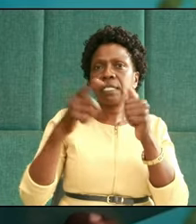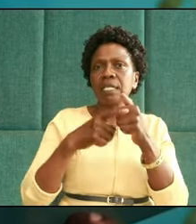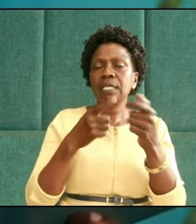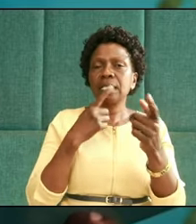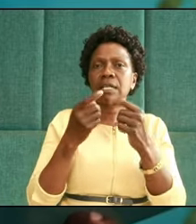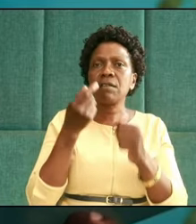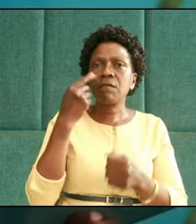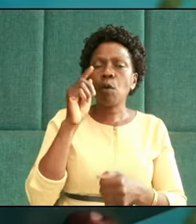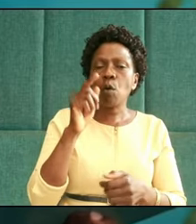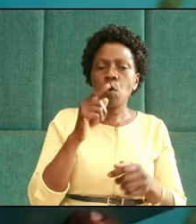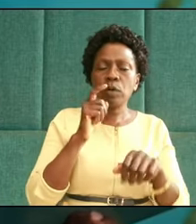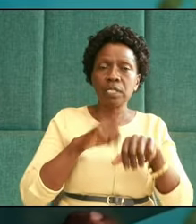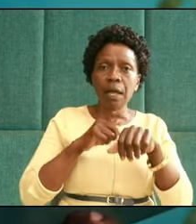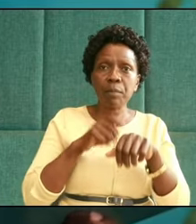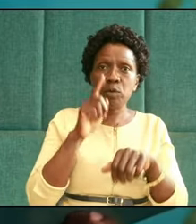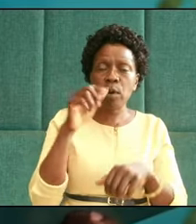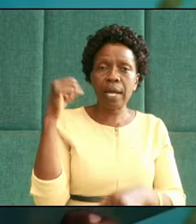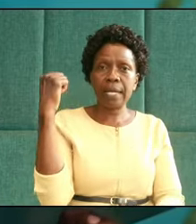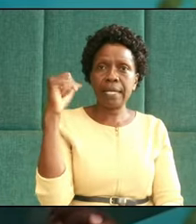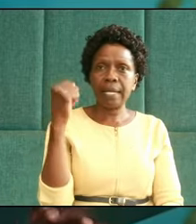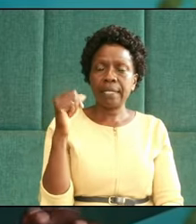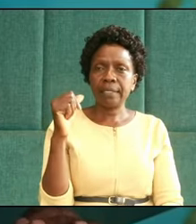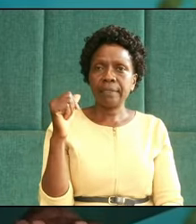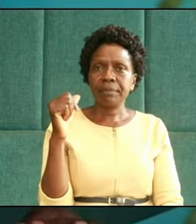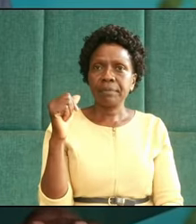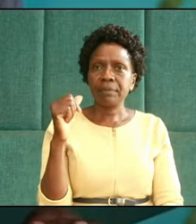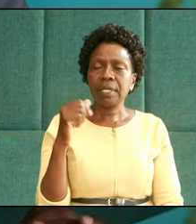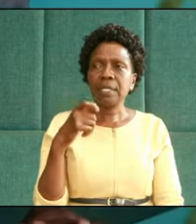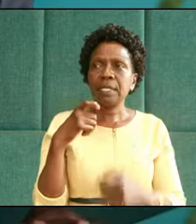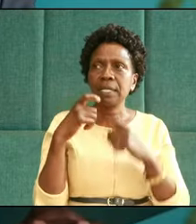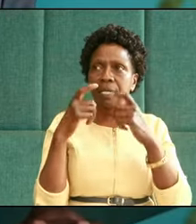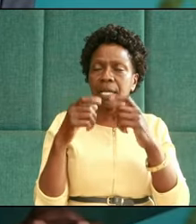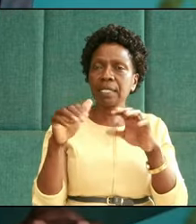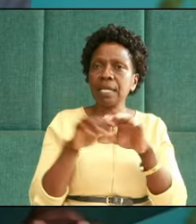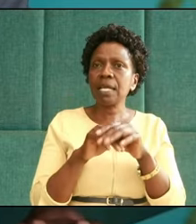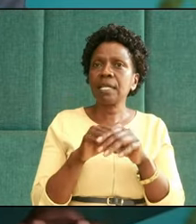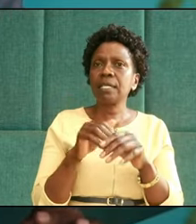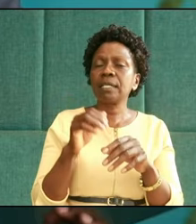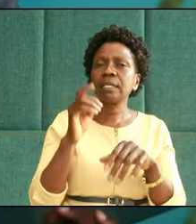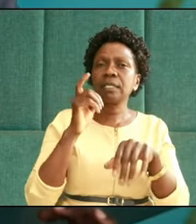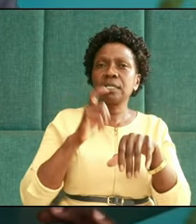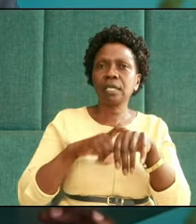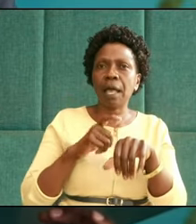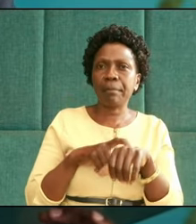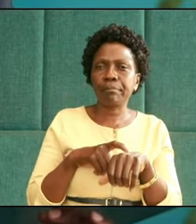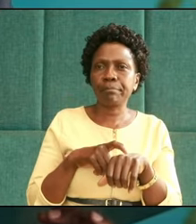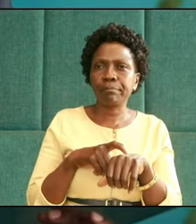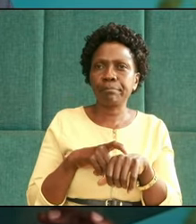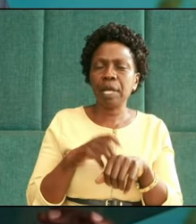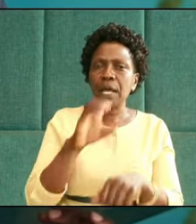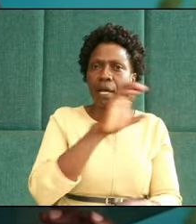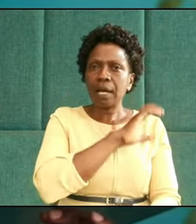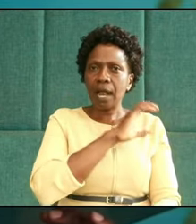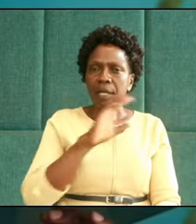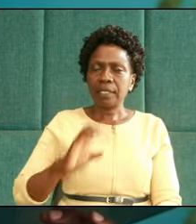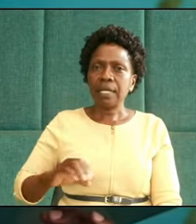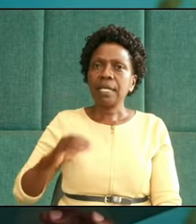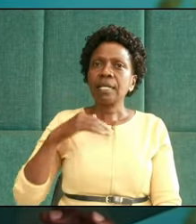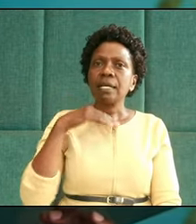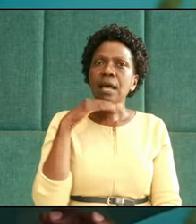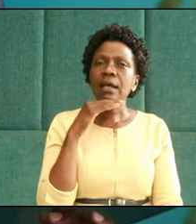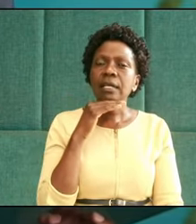for when we were yet without strength, in due time, Christ